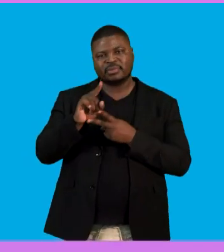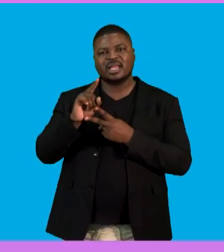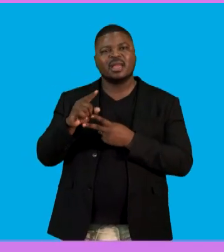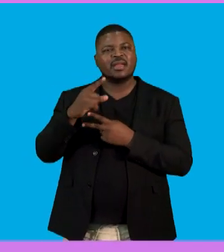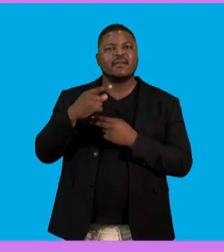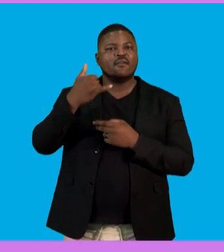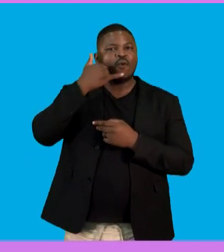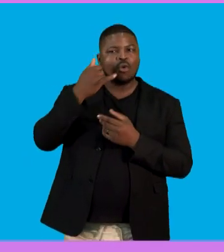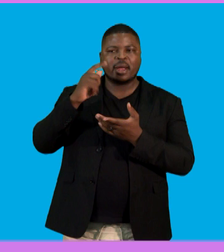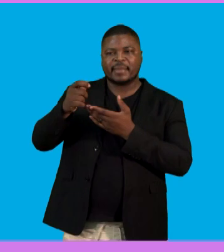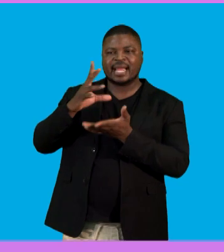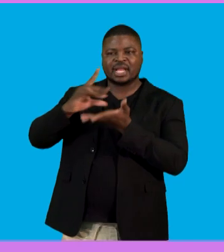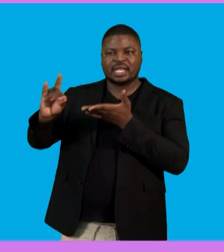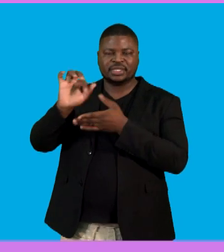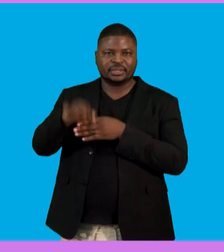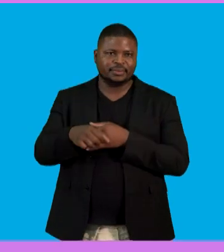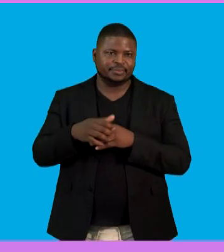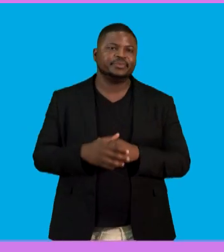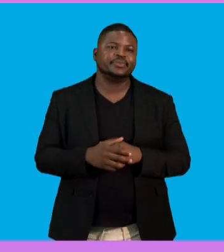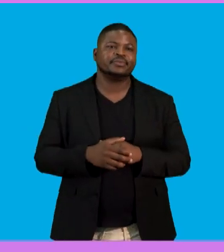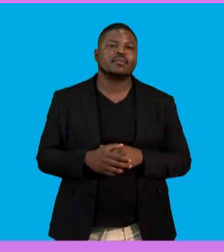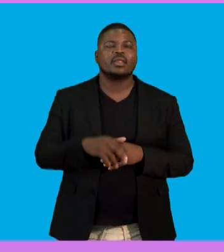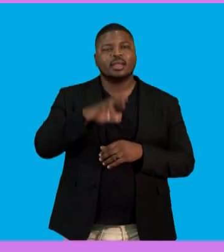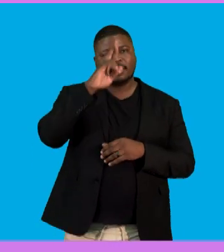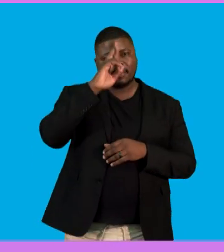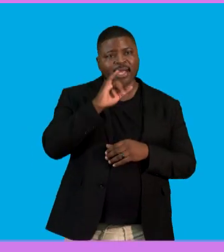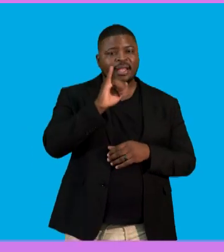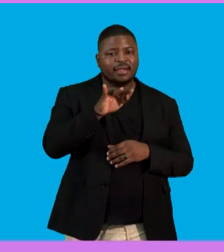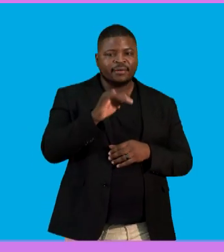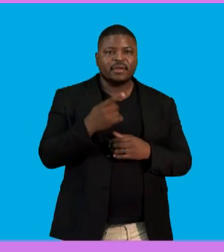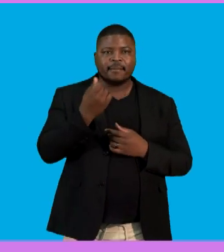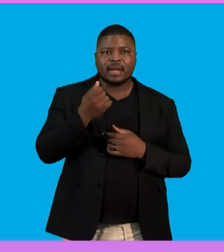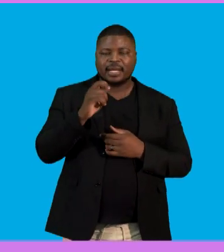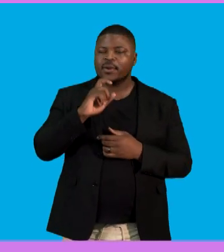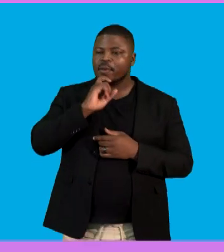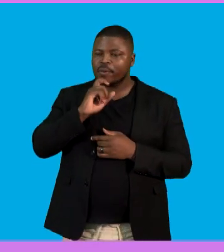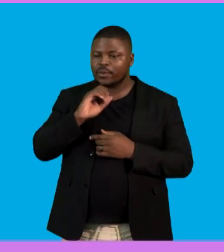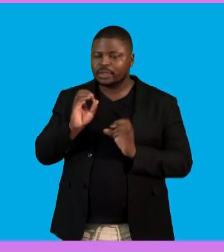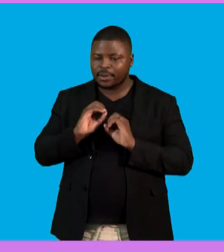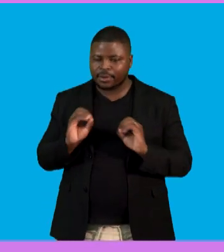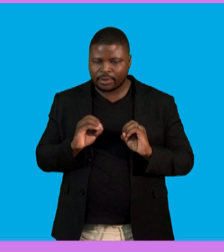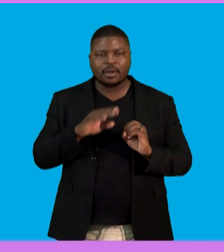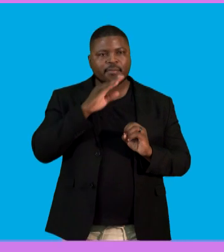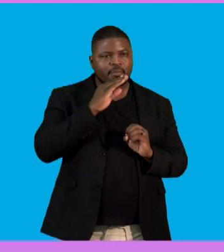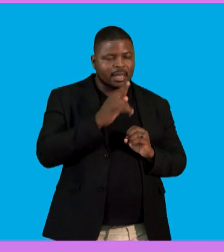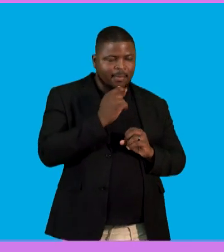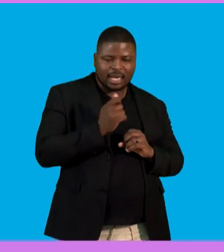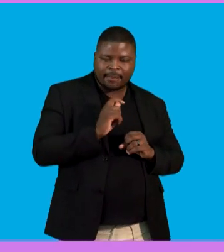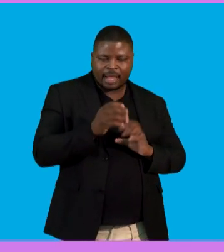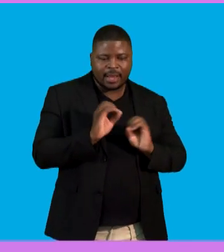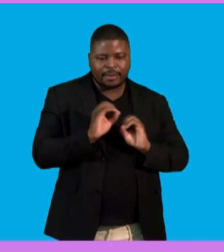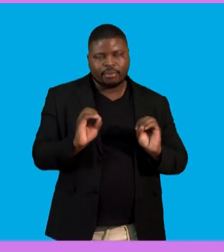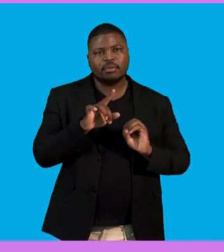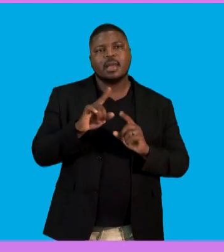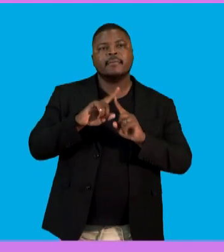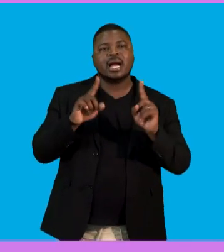start from the origin, meaning that for 0 units used, you will still have some amount of money that you're going to pay. Then a